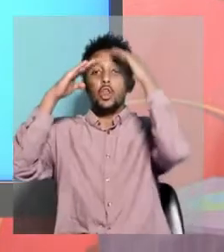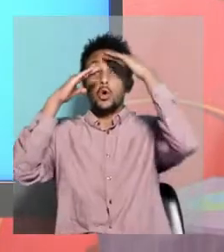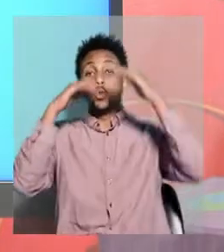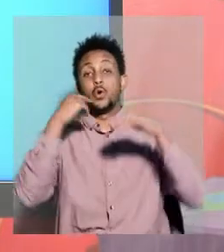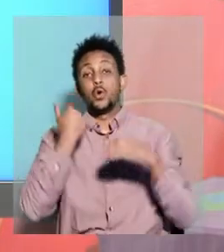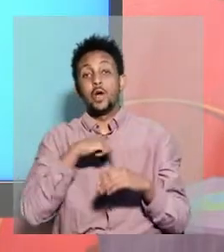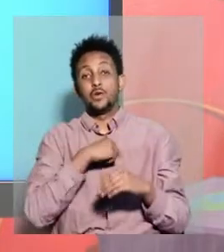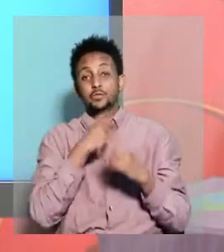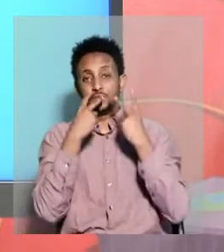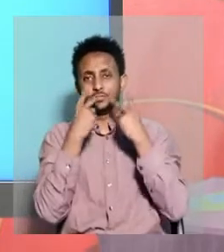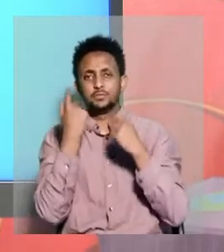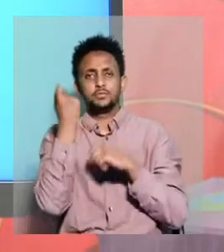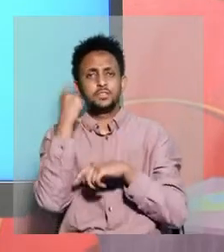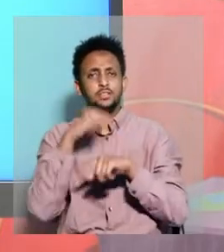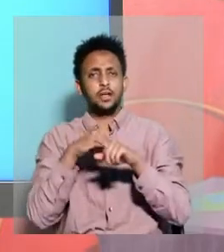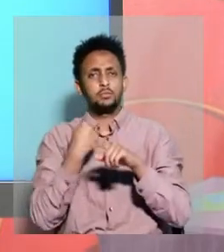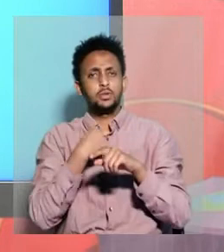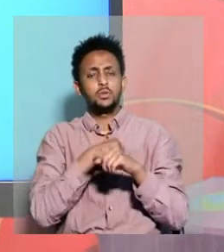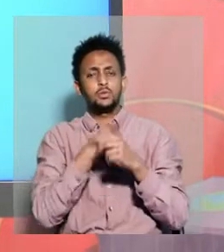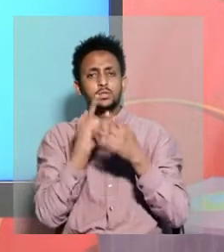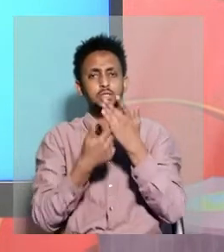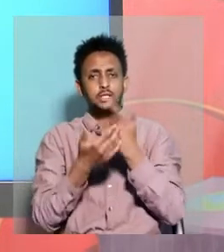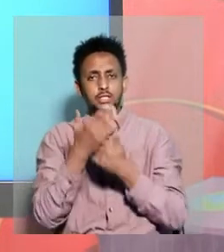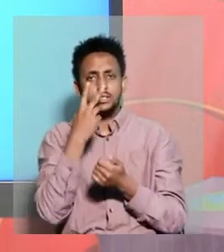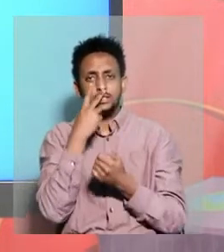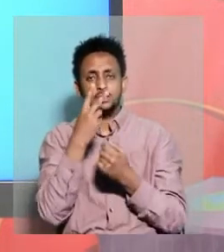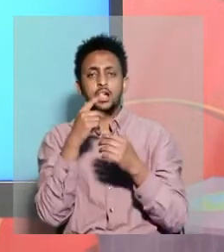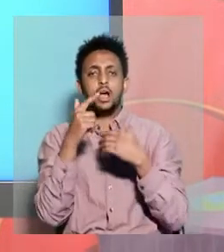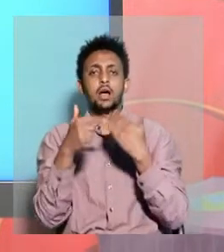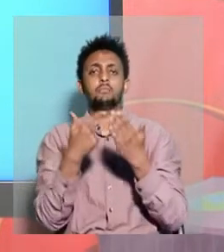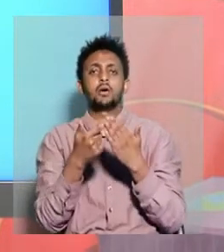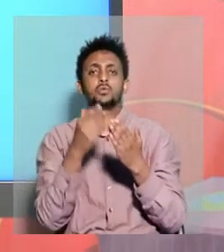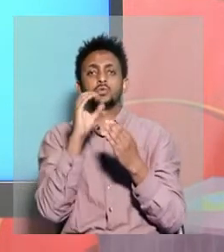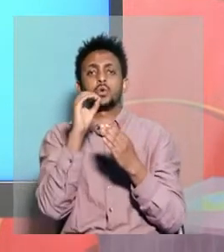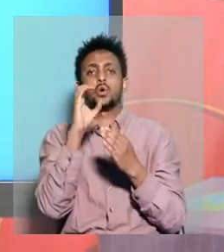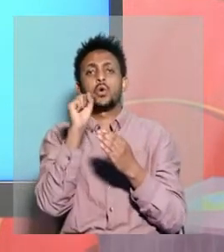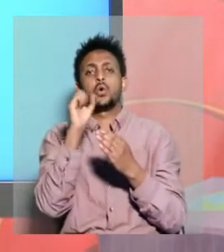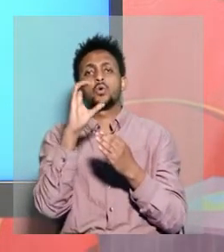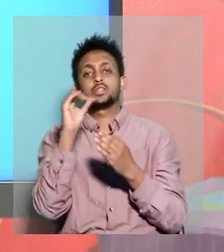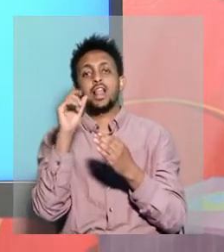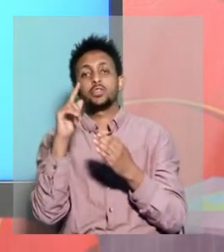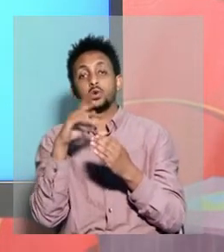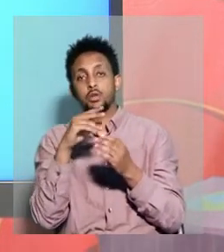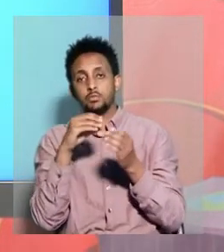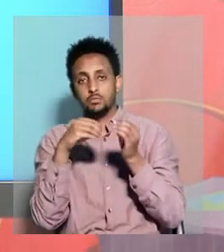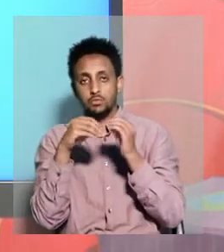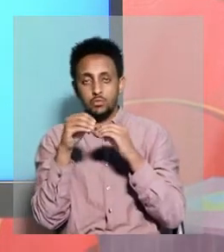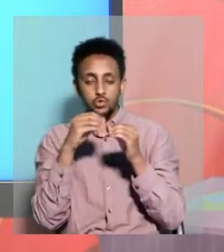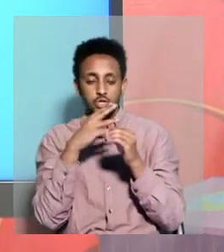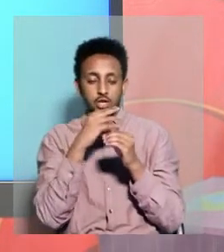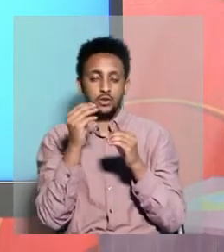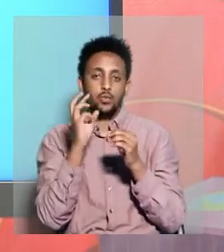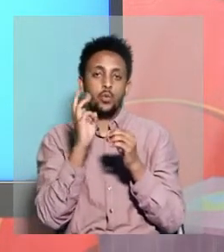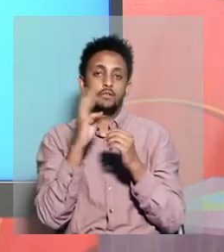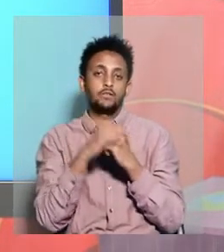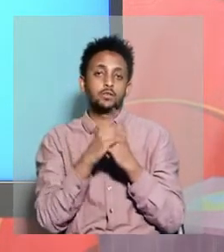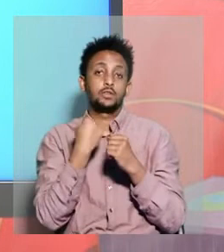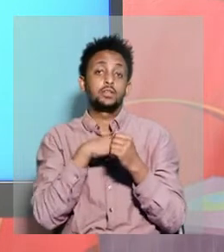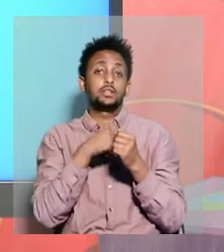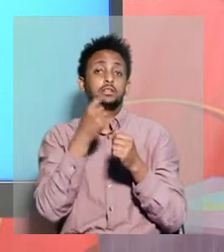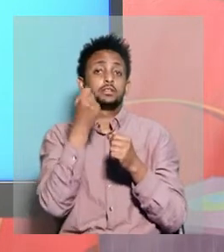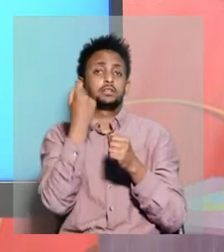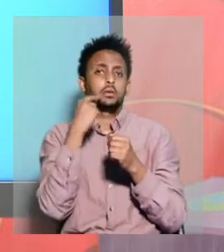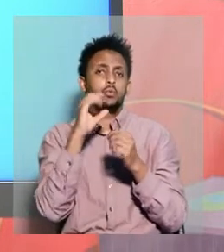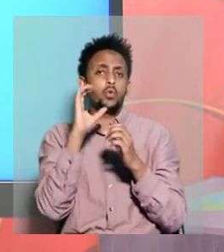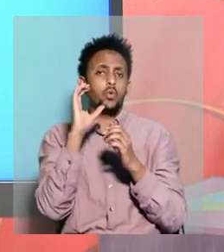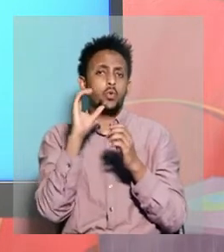viewers, previously on our discussion we have tried to see about oscillatory motion and waves. At last we have tried to see some